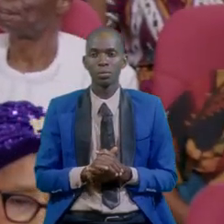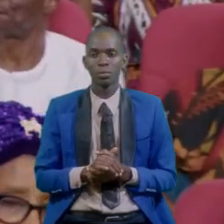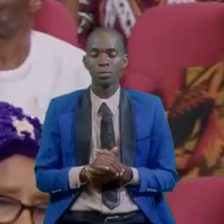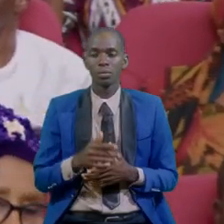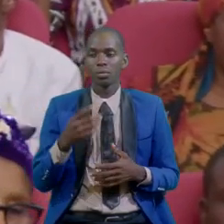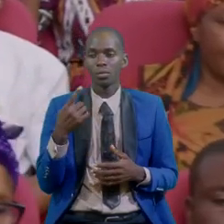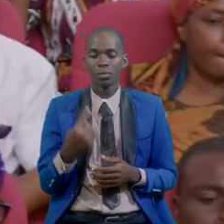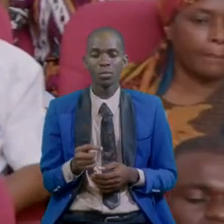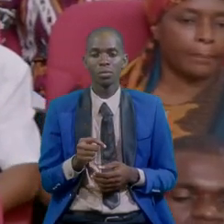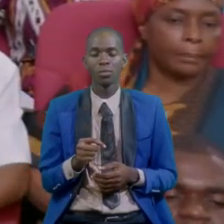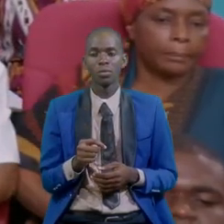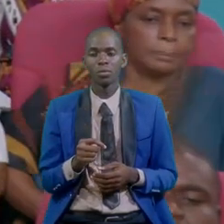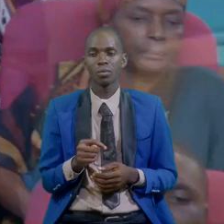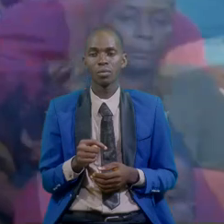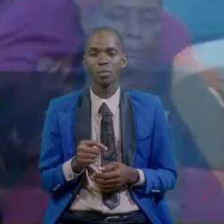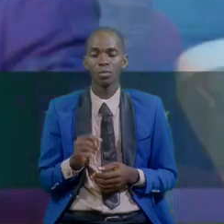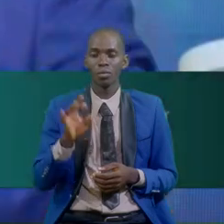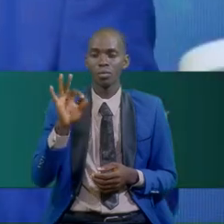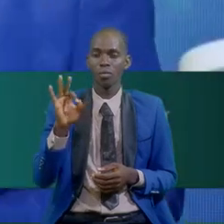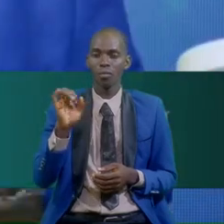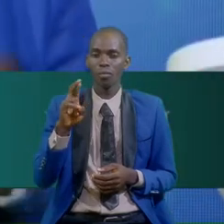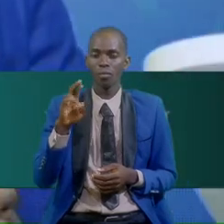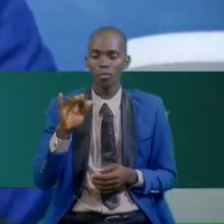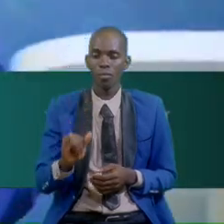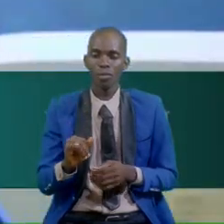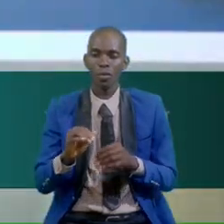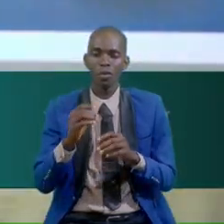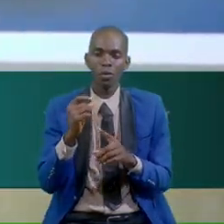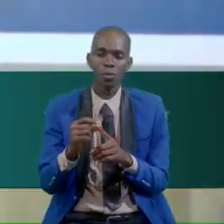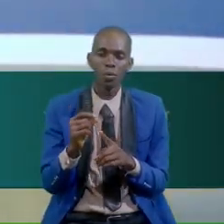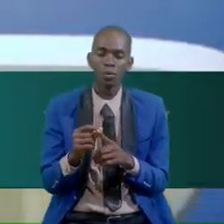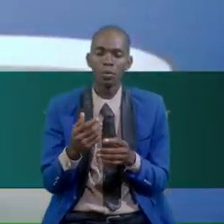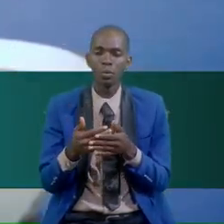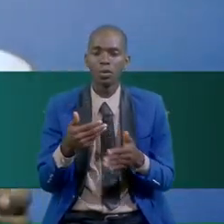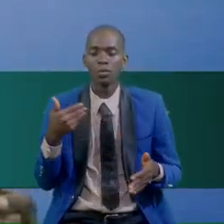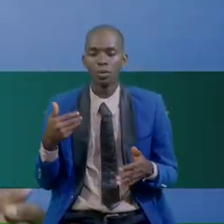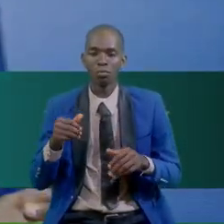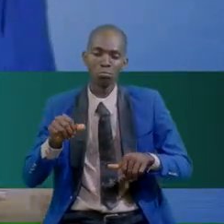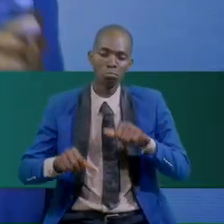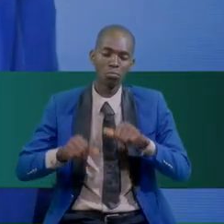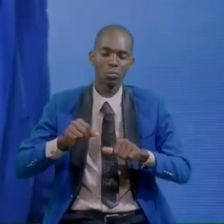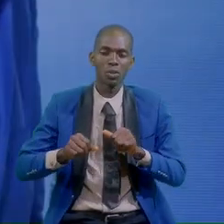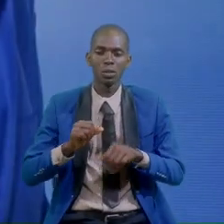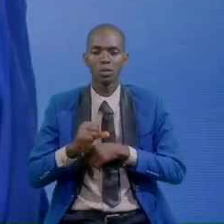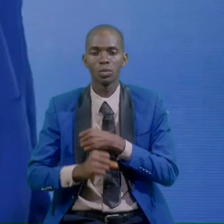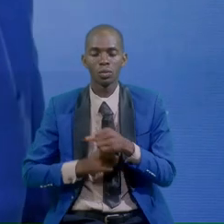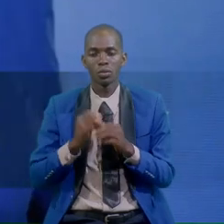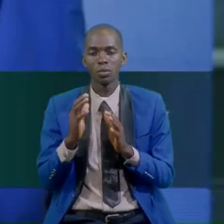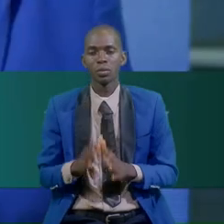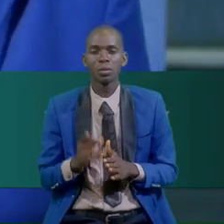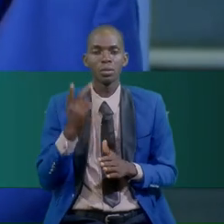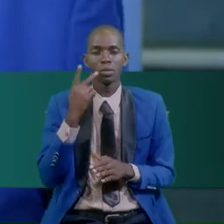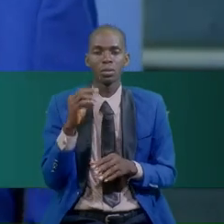sermon before Vacillating sufferers. Look at 1 Kings chapter 18. I'm reading from verse 20.